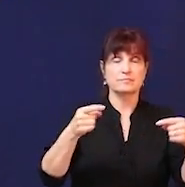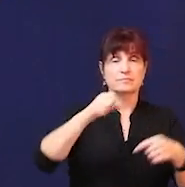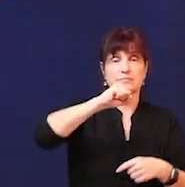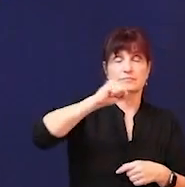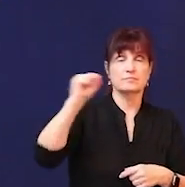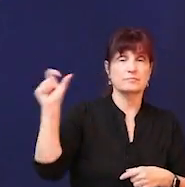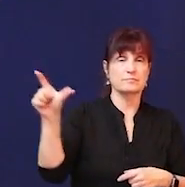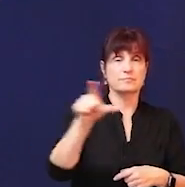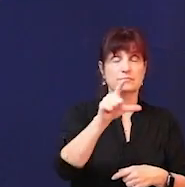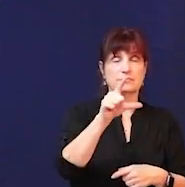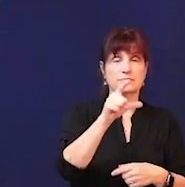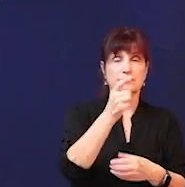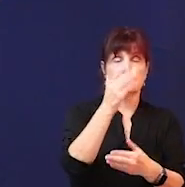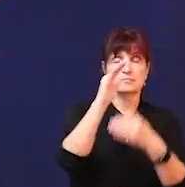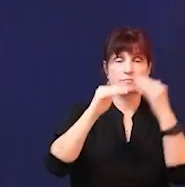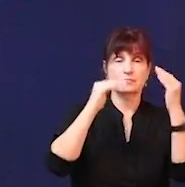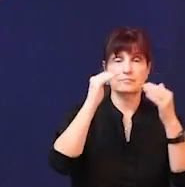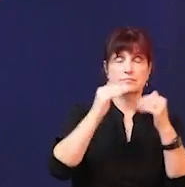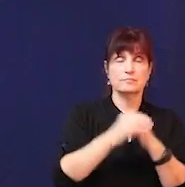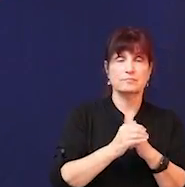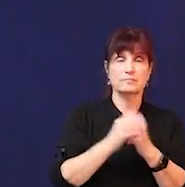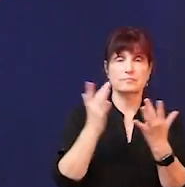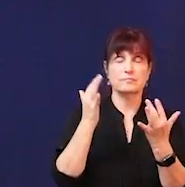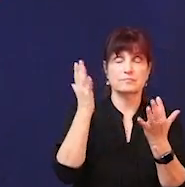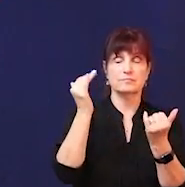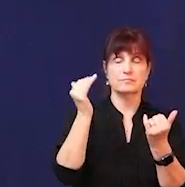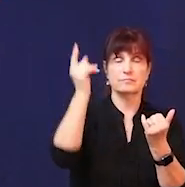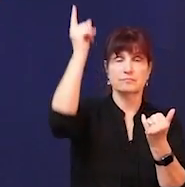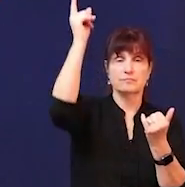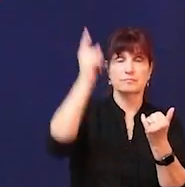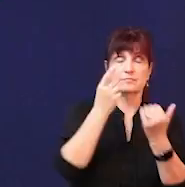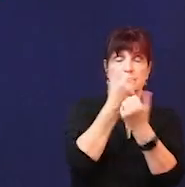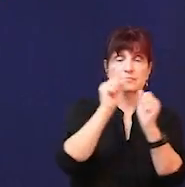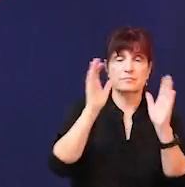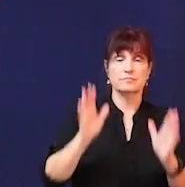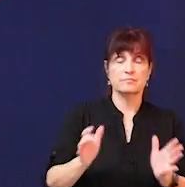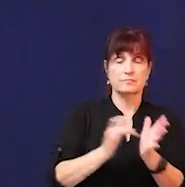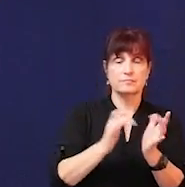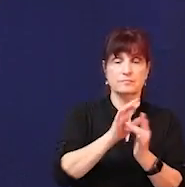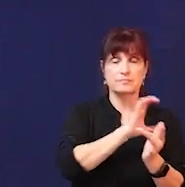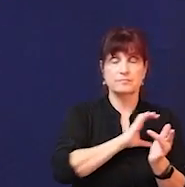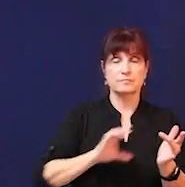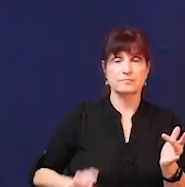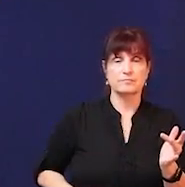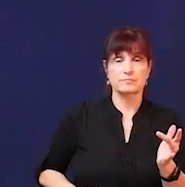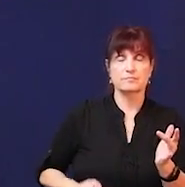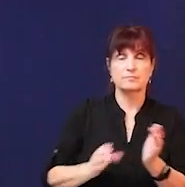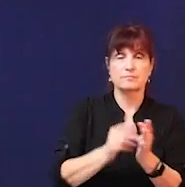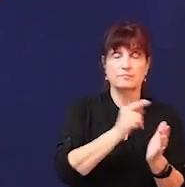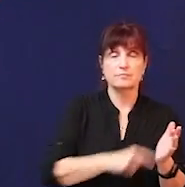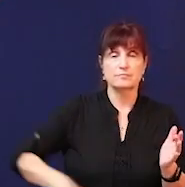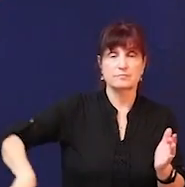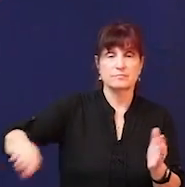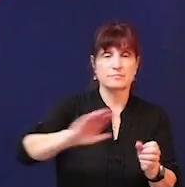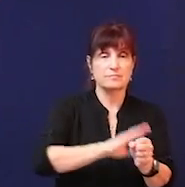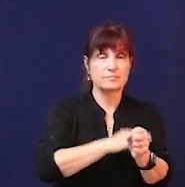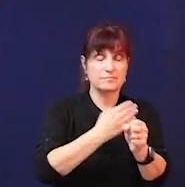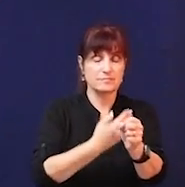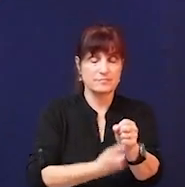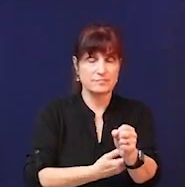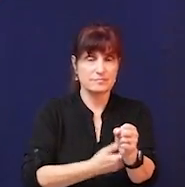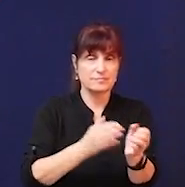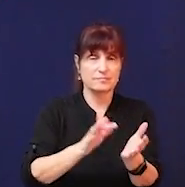sin and safe from all distress, as we await the blessed hope and the coming of our Savior, Jesus Christ.